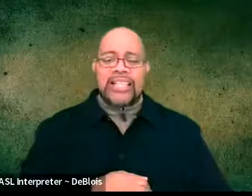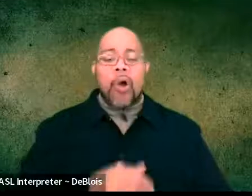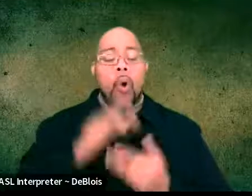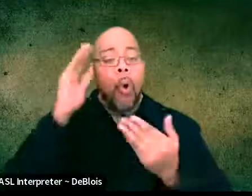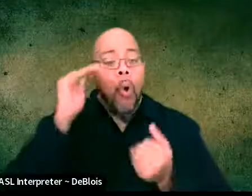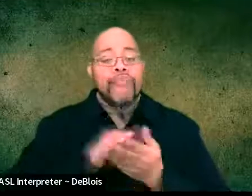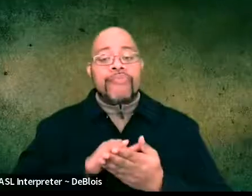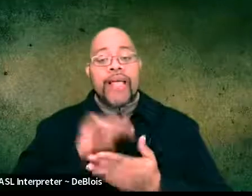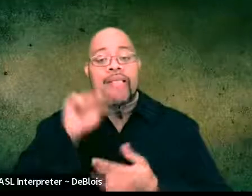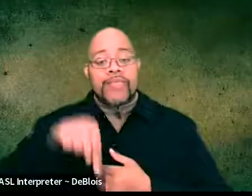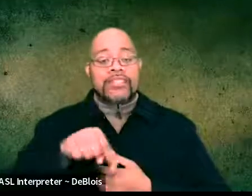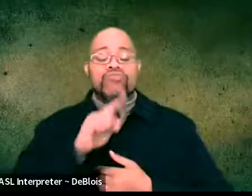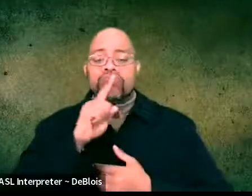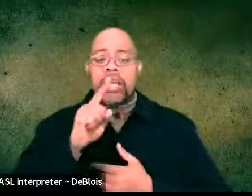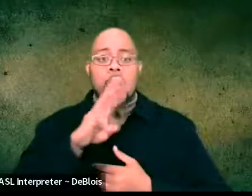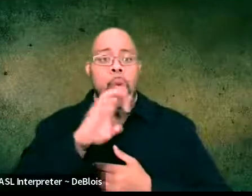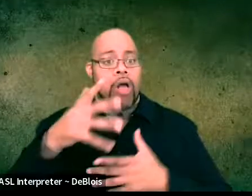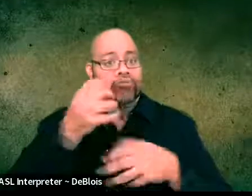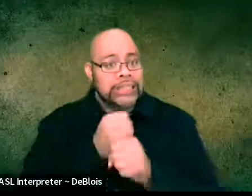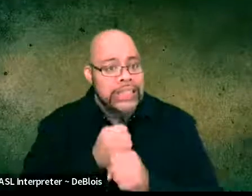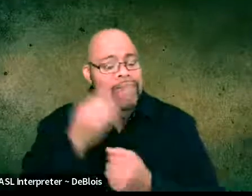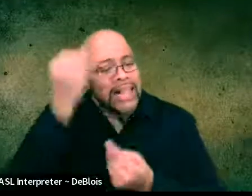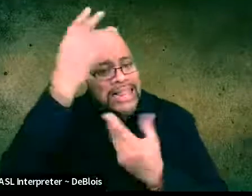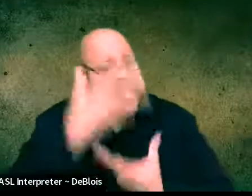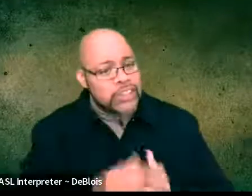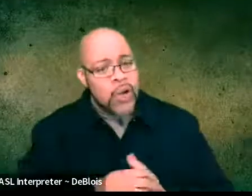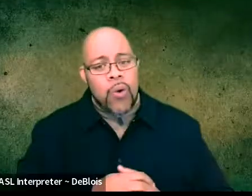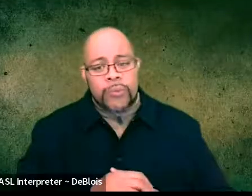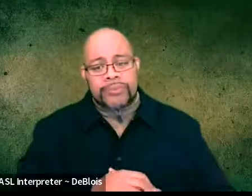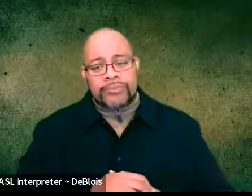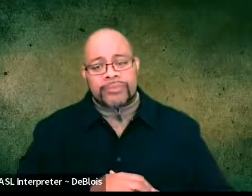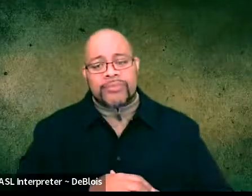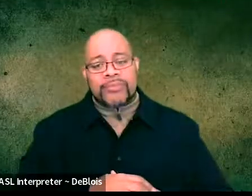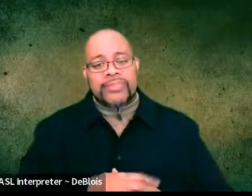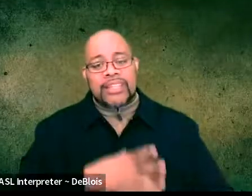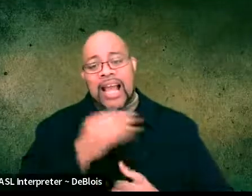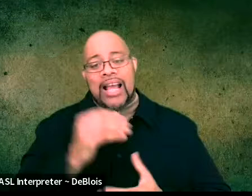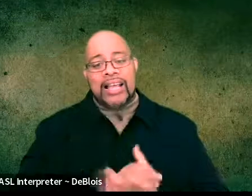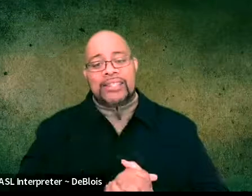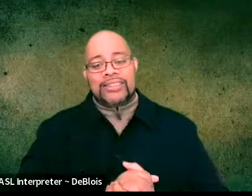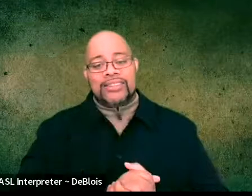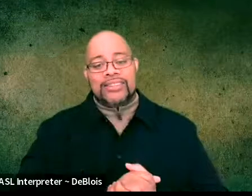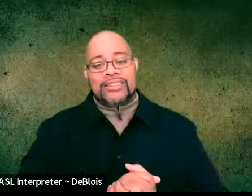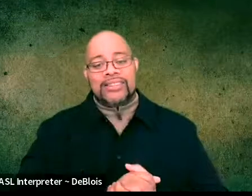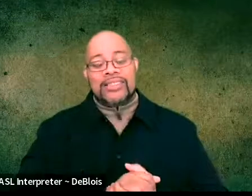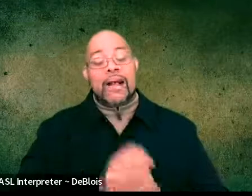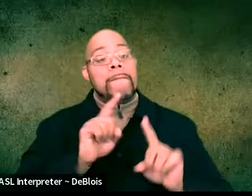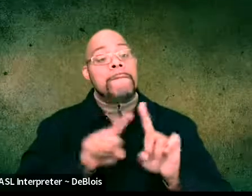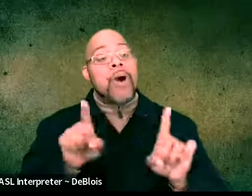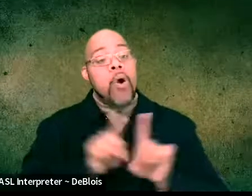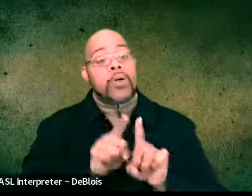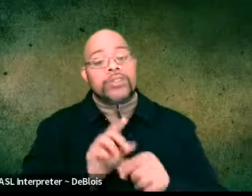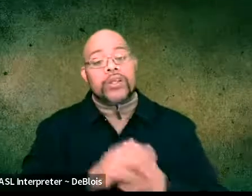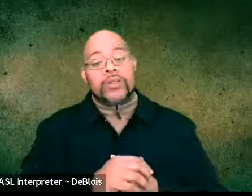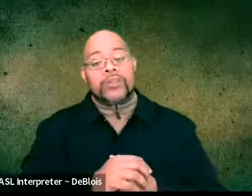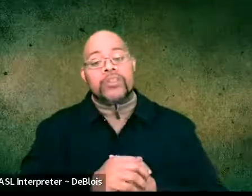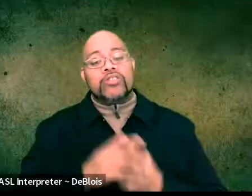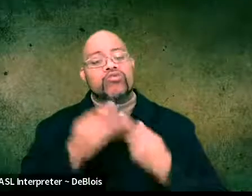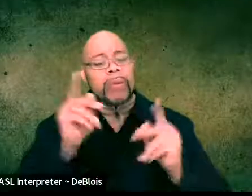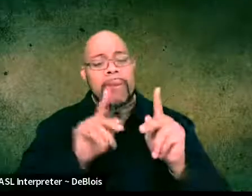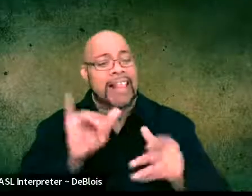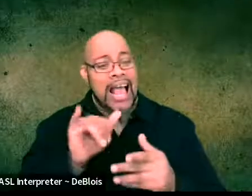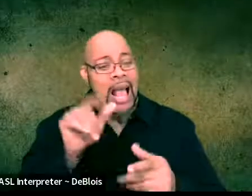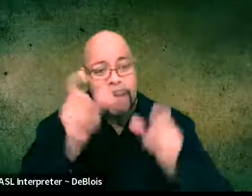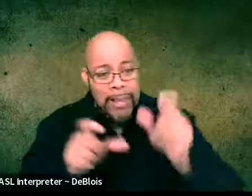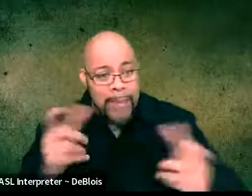hope that this has been well received. Let us know. And yeah, but ultimately just treat people like